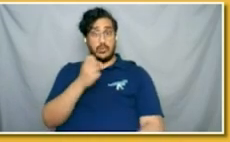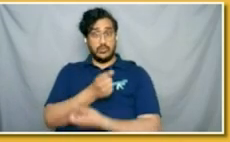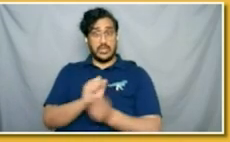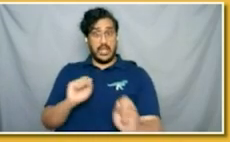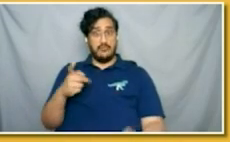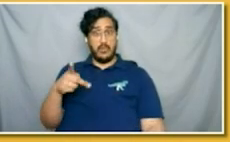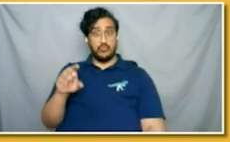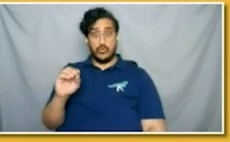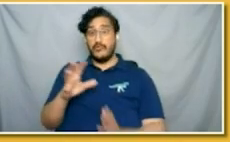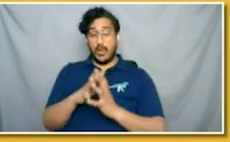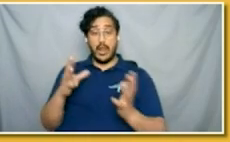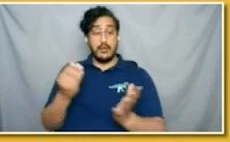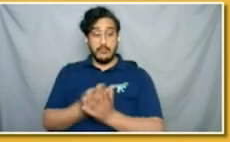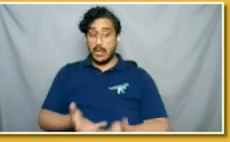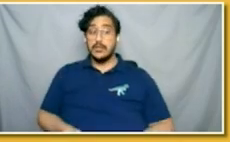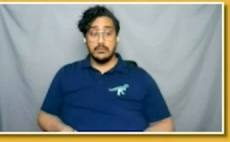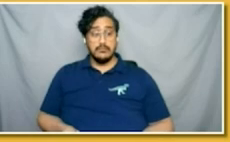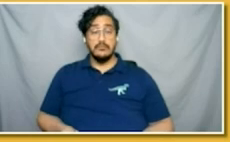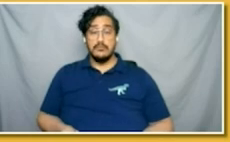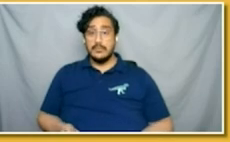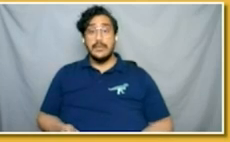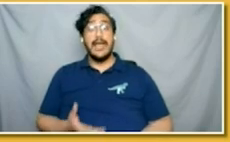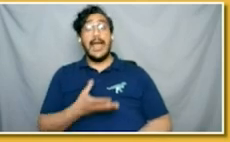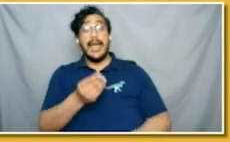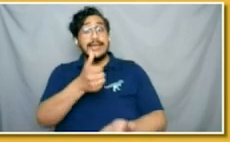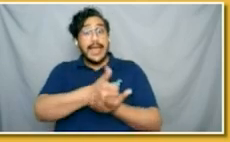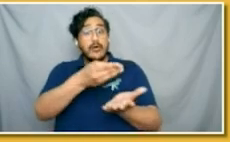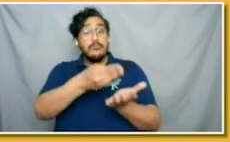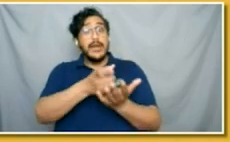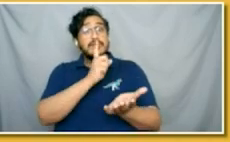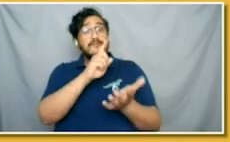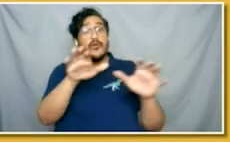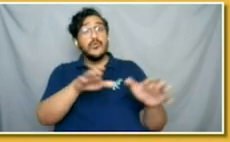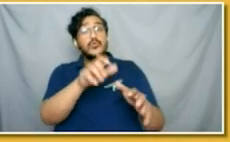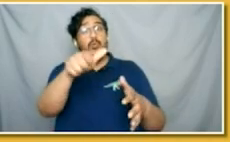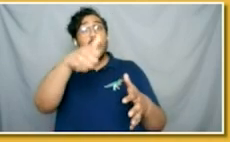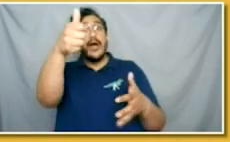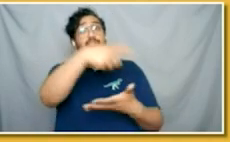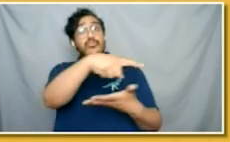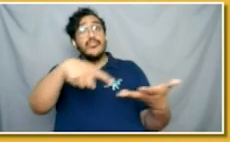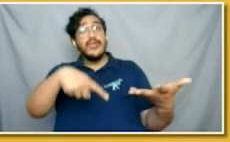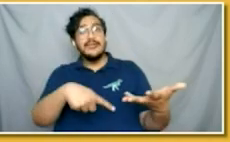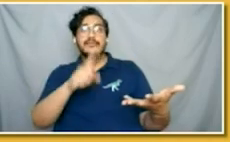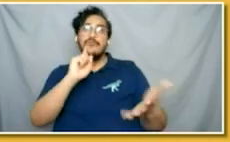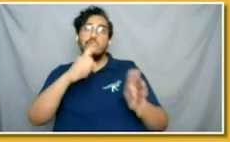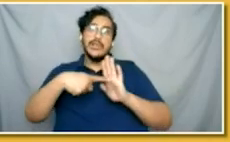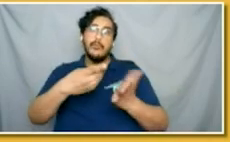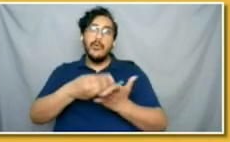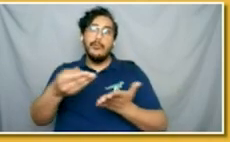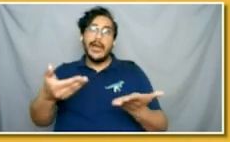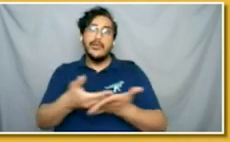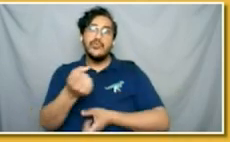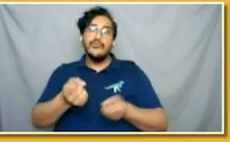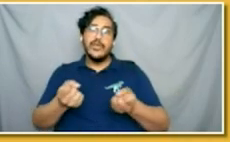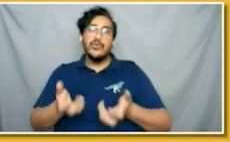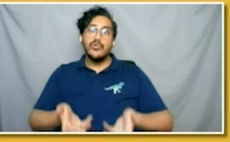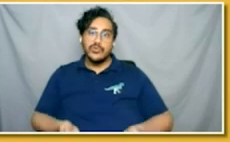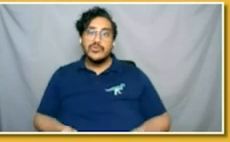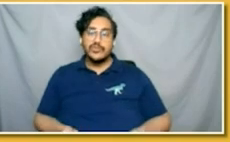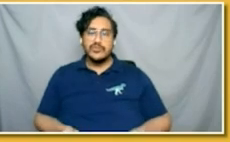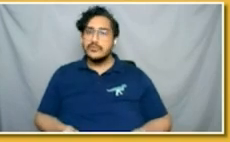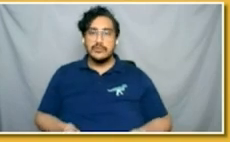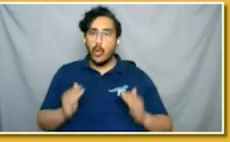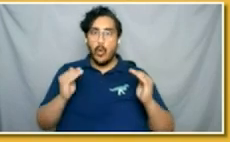and frees up a lot of money to do other things, you know, like maybe buy new vehicles. Hopefully they have some kind of electric